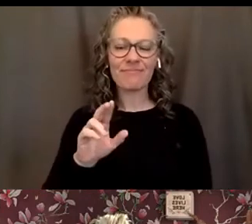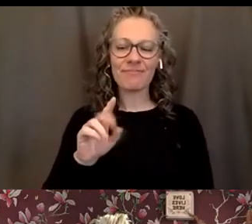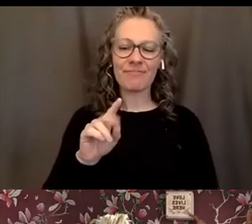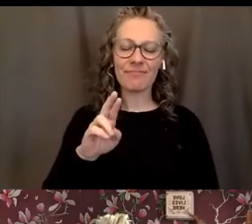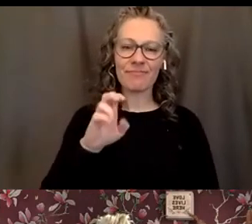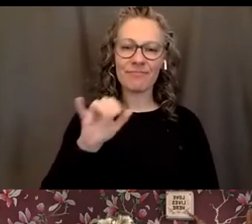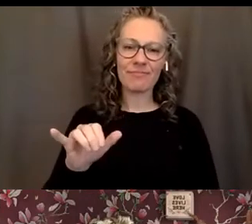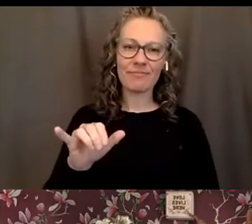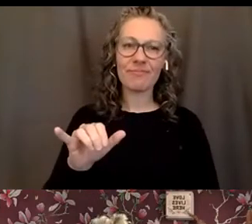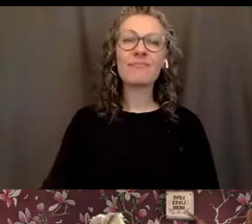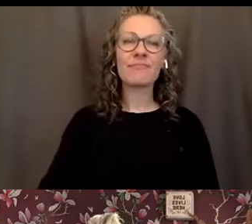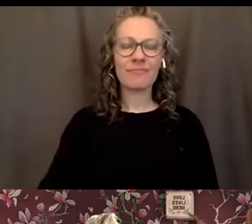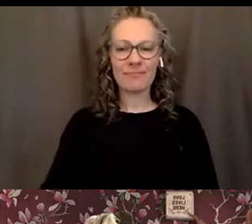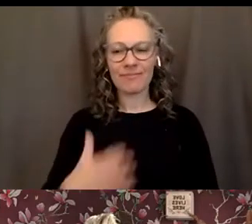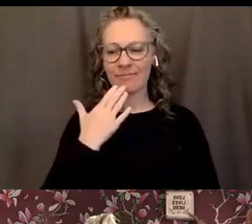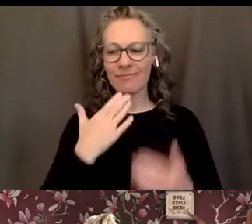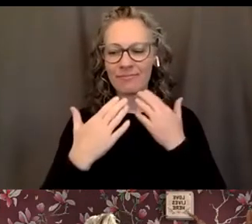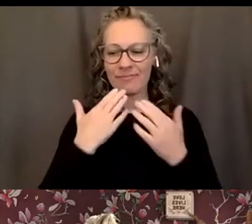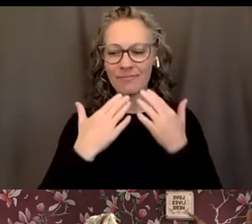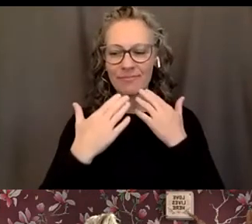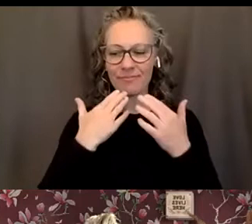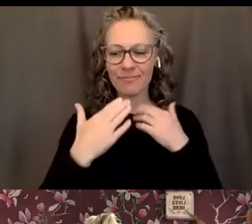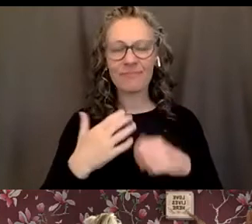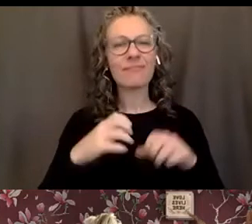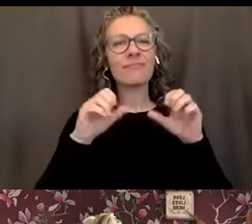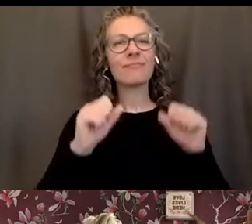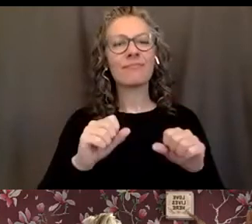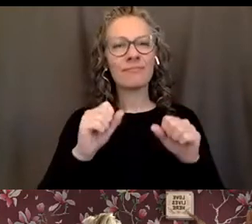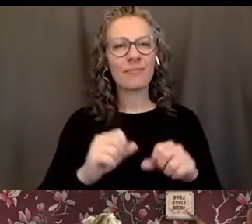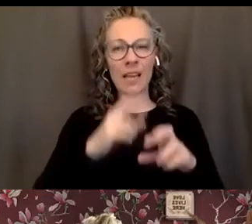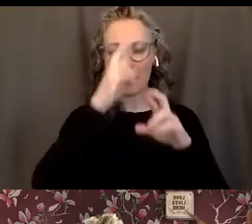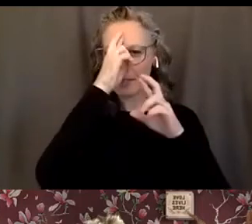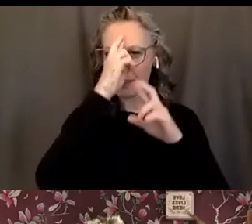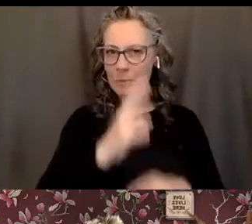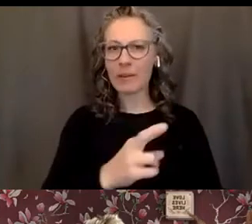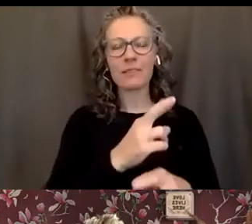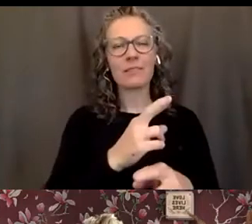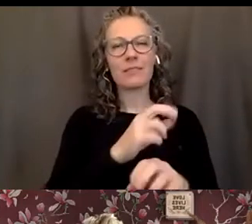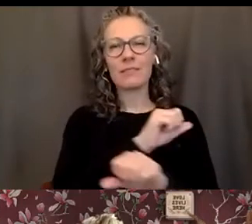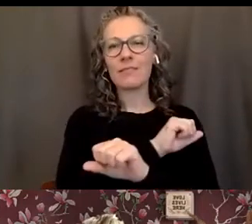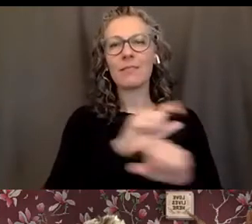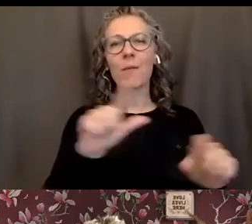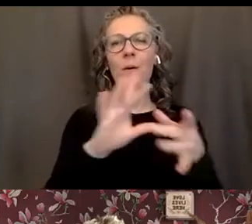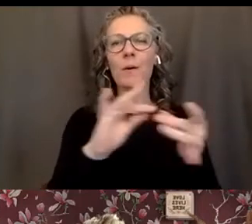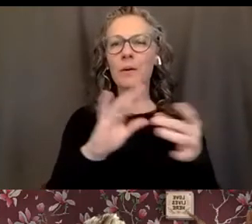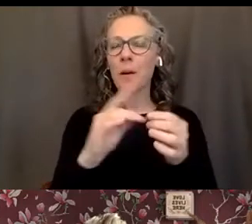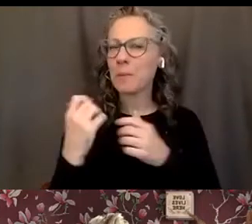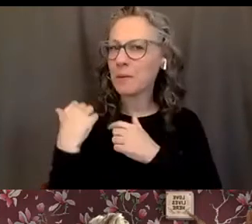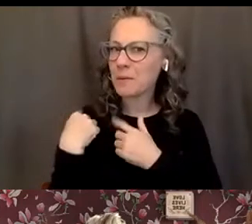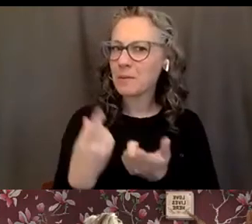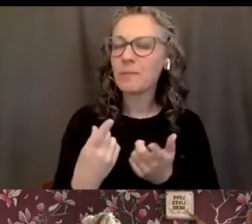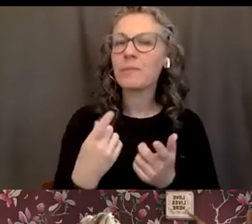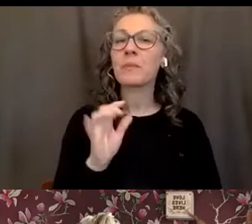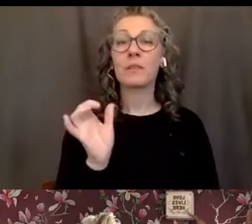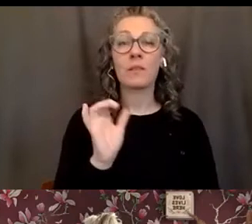Okay, thank you. All right, so yeah, I respect everything that everybody has said, and I want to say